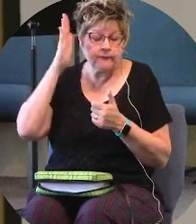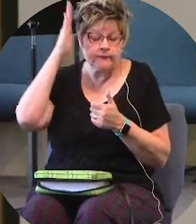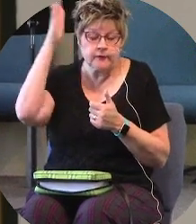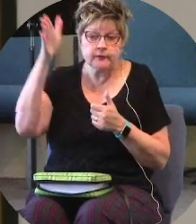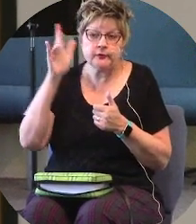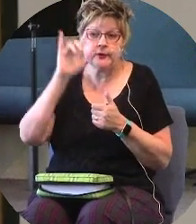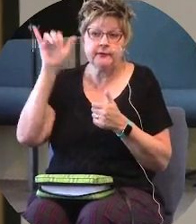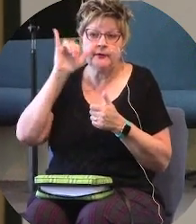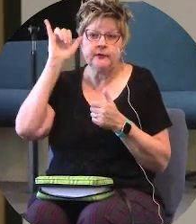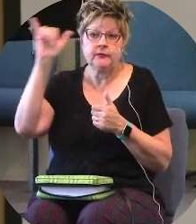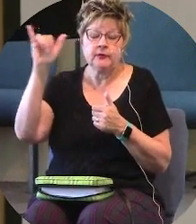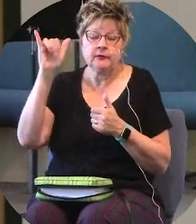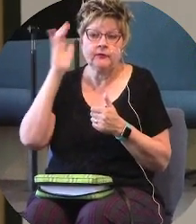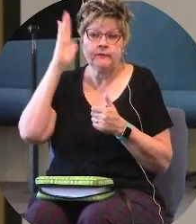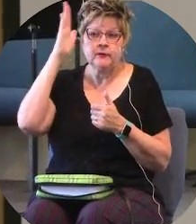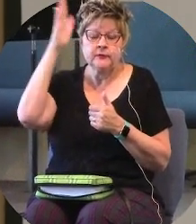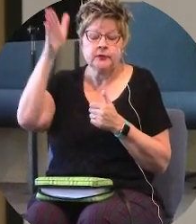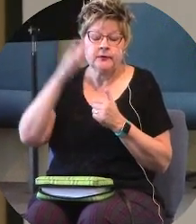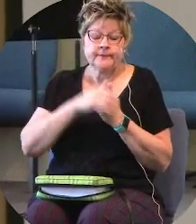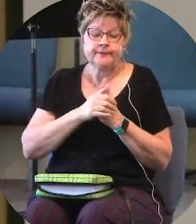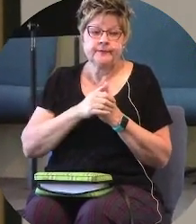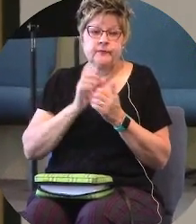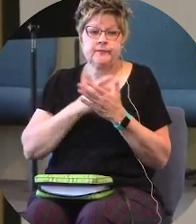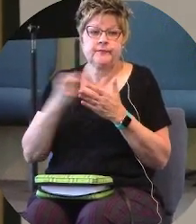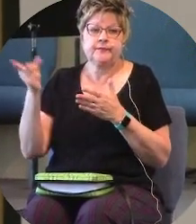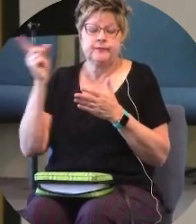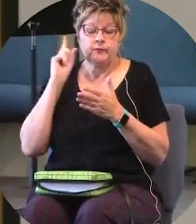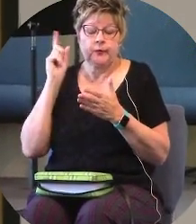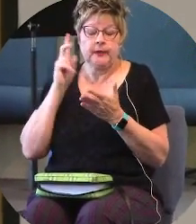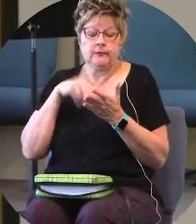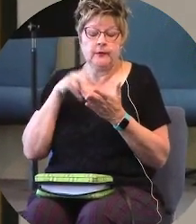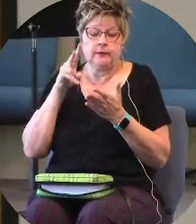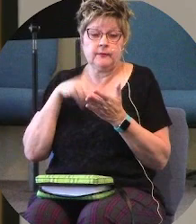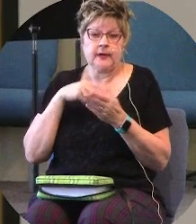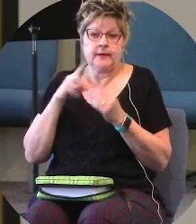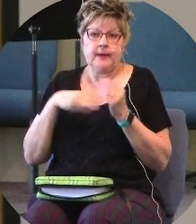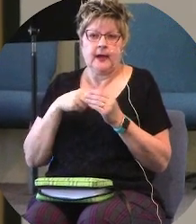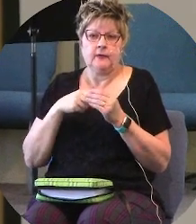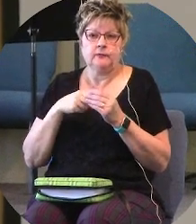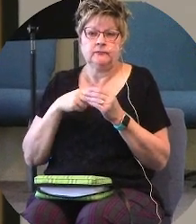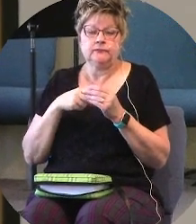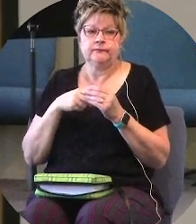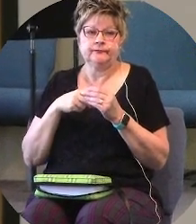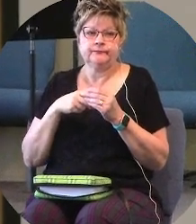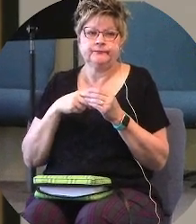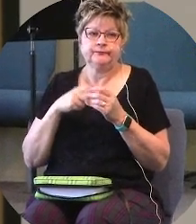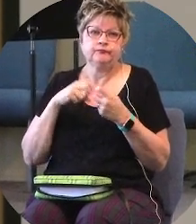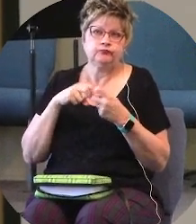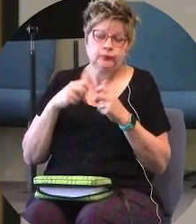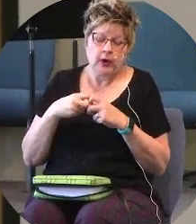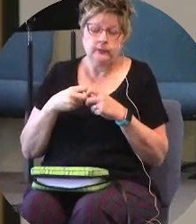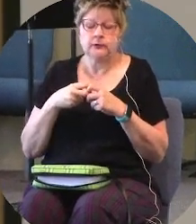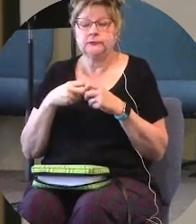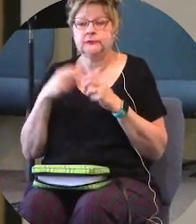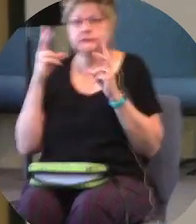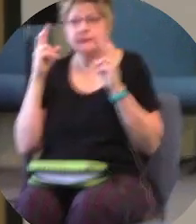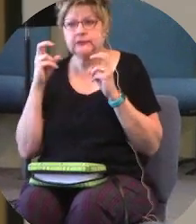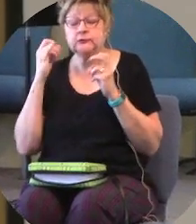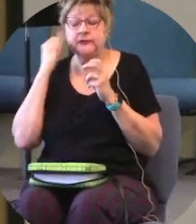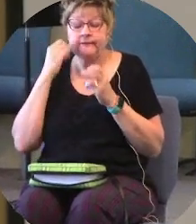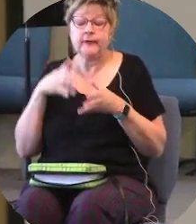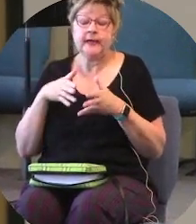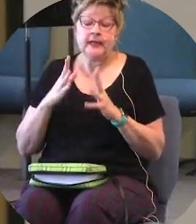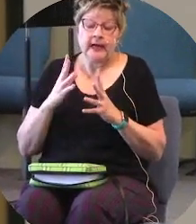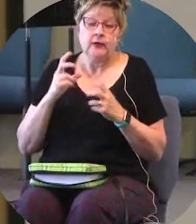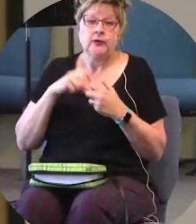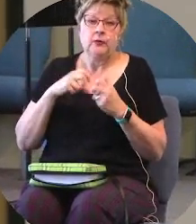eternal future? Last week we looked at trials and how if we allow the